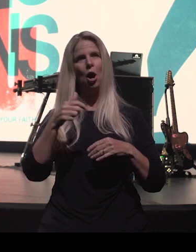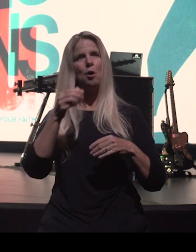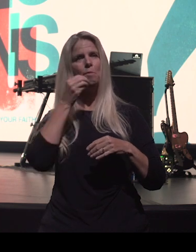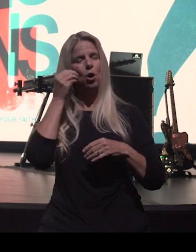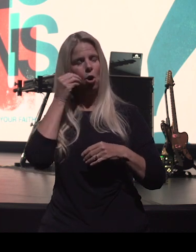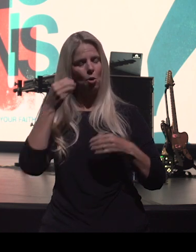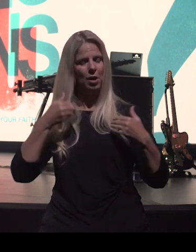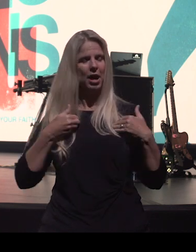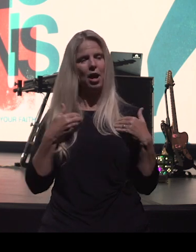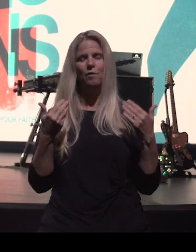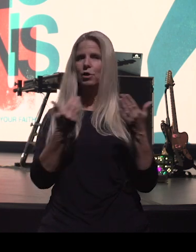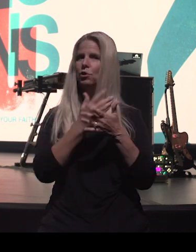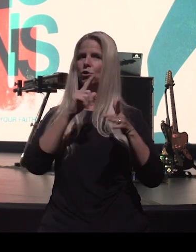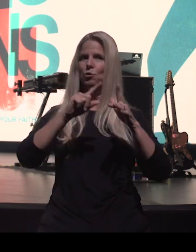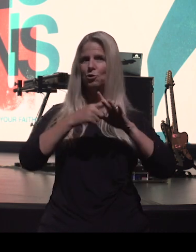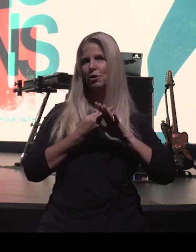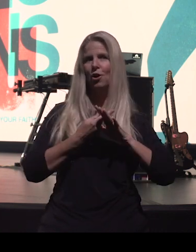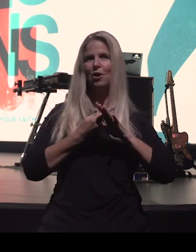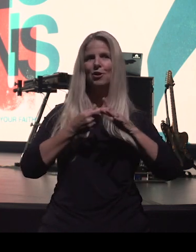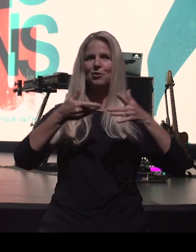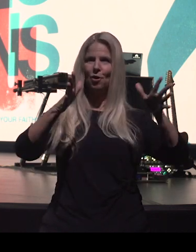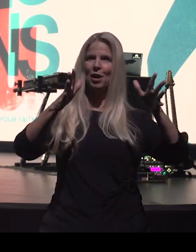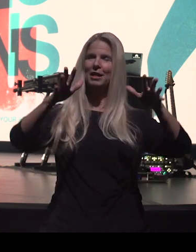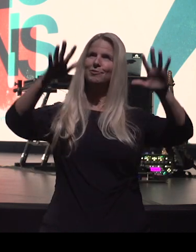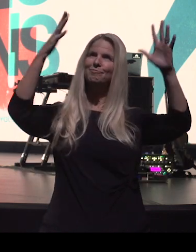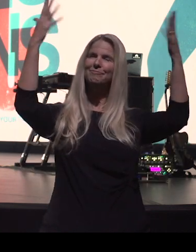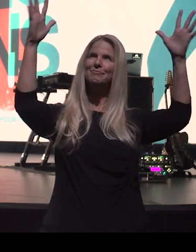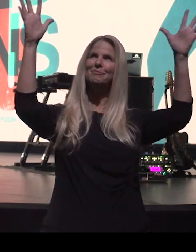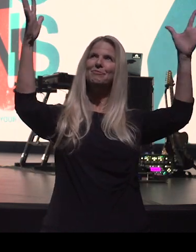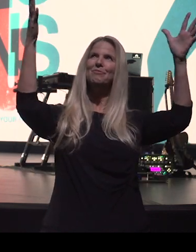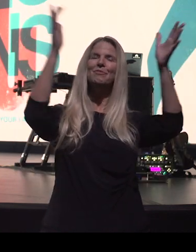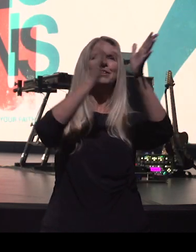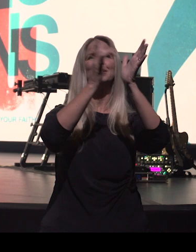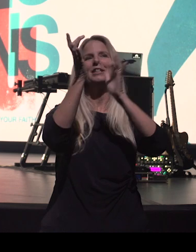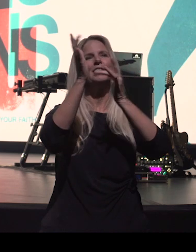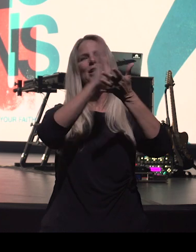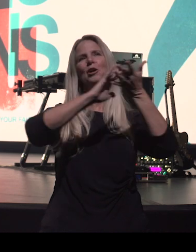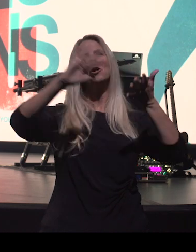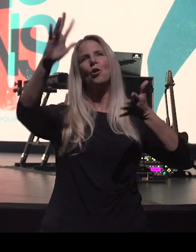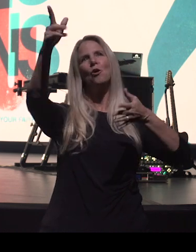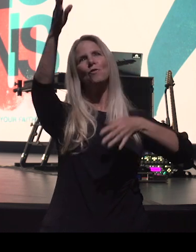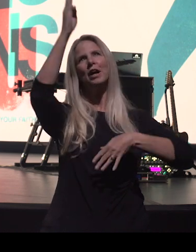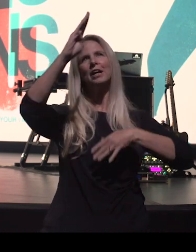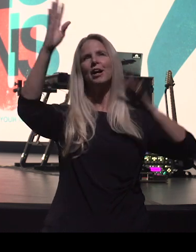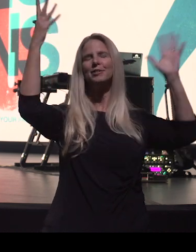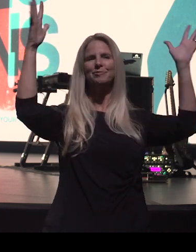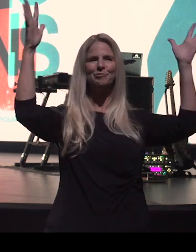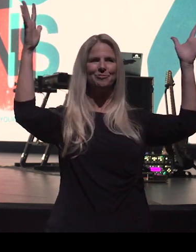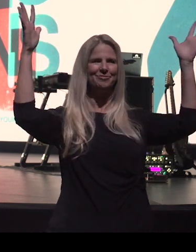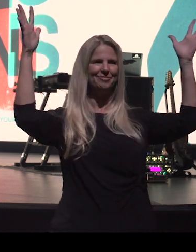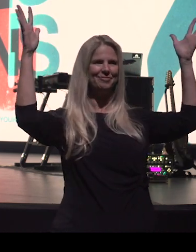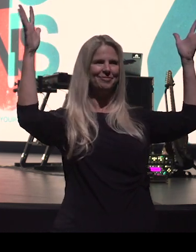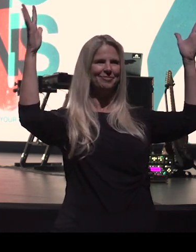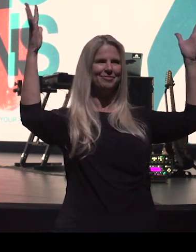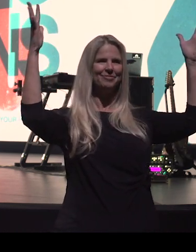move, and let's just give him all the glory and credit for what he's doing. Yeah.